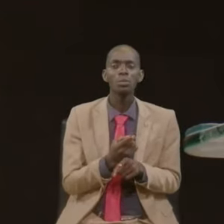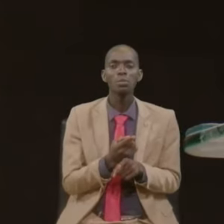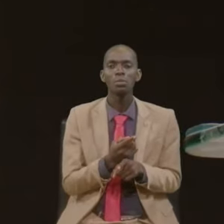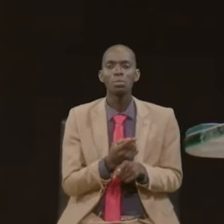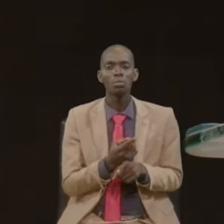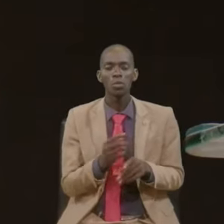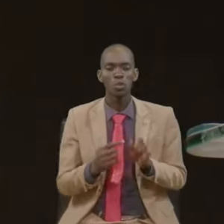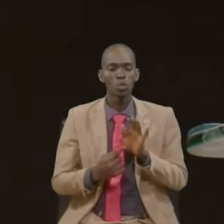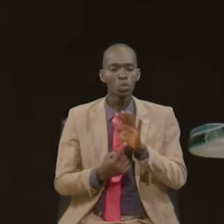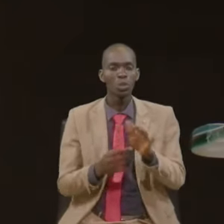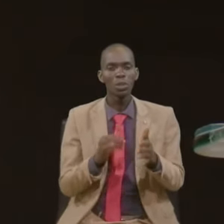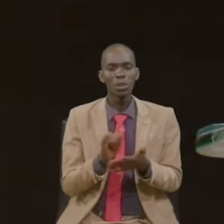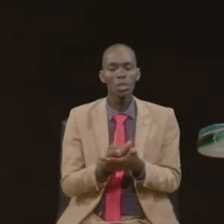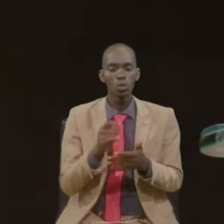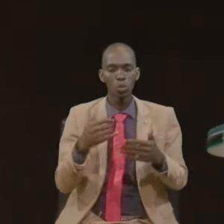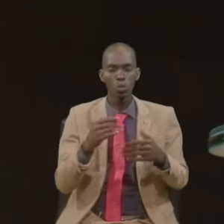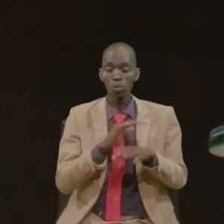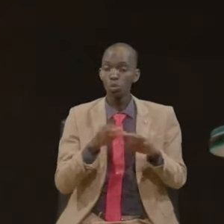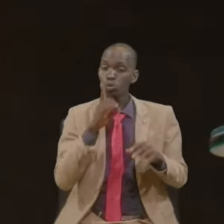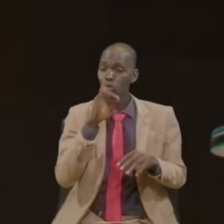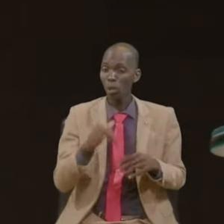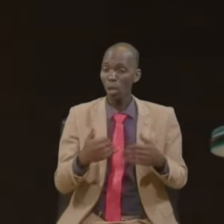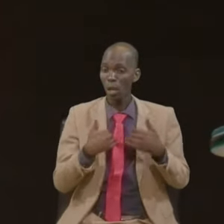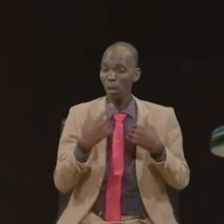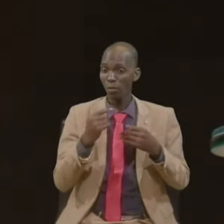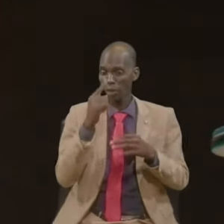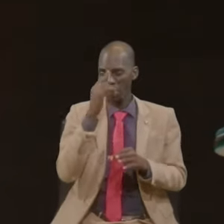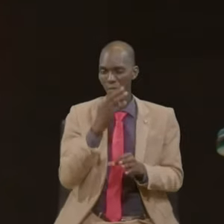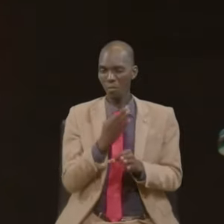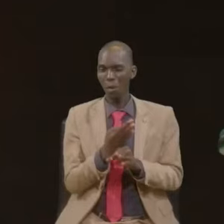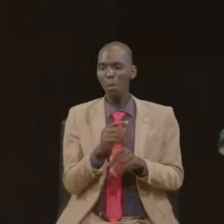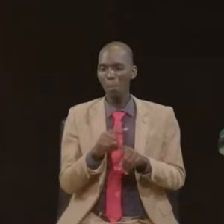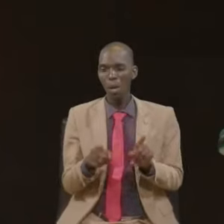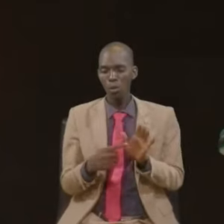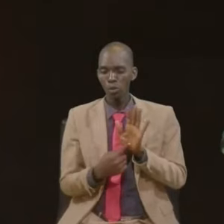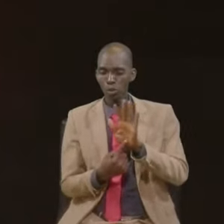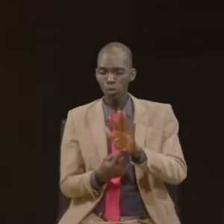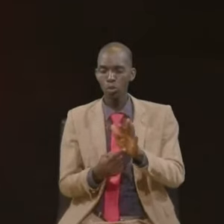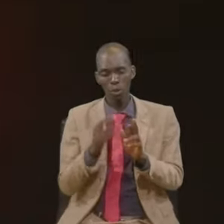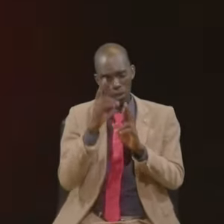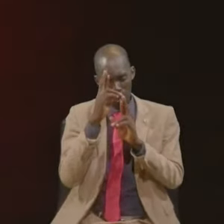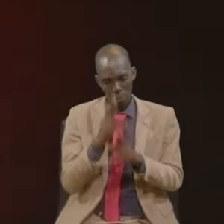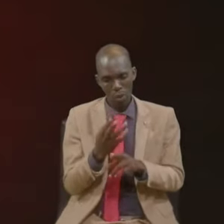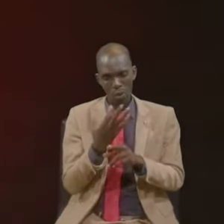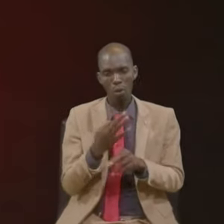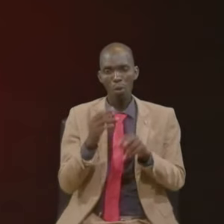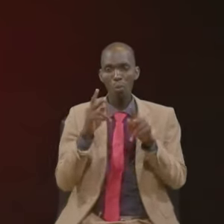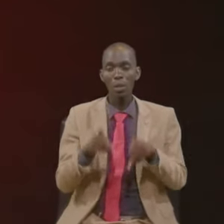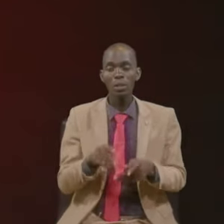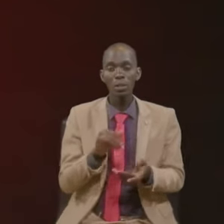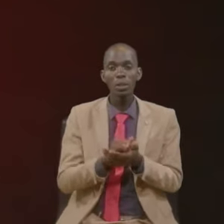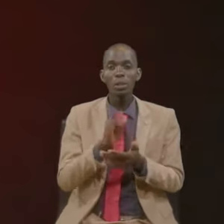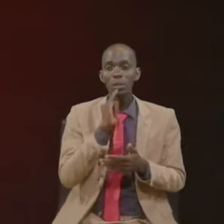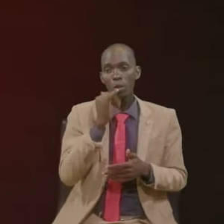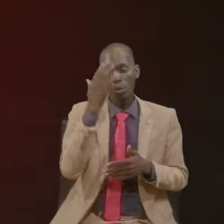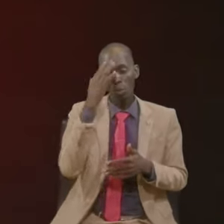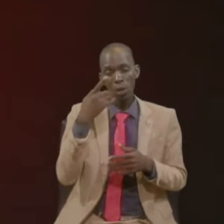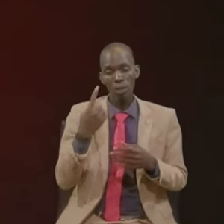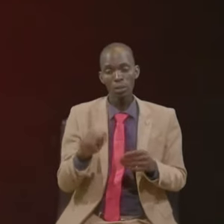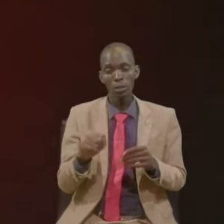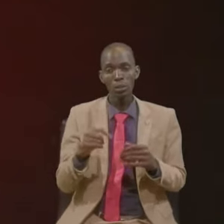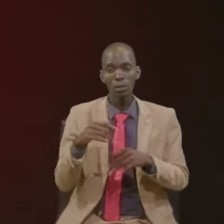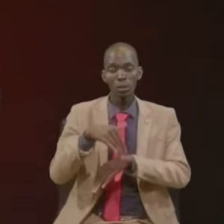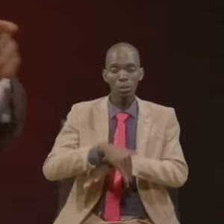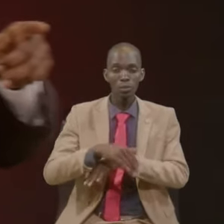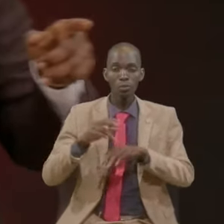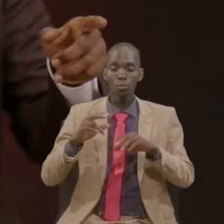don't have the faith, but you show respect of persons? That's why we're looking at the teaching of the